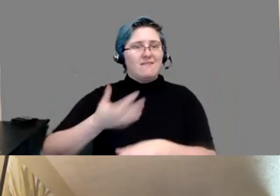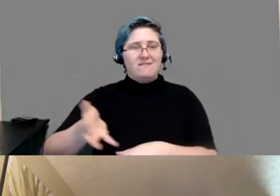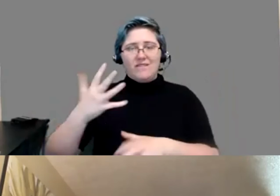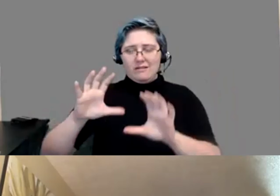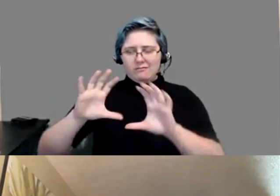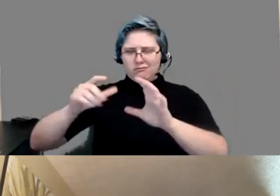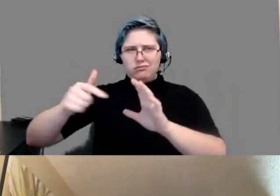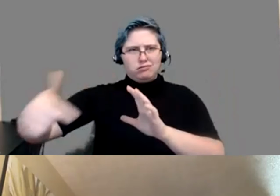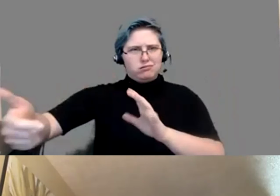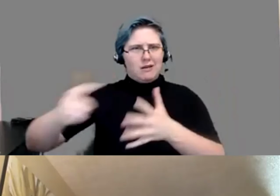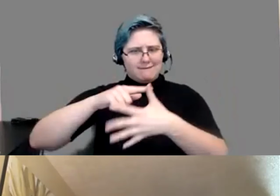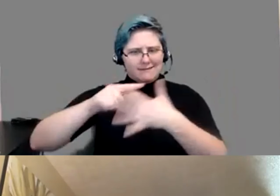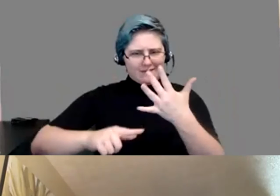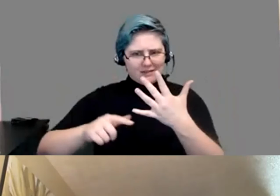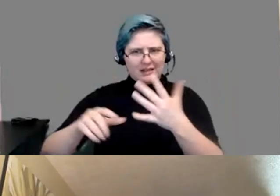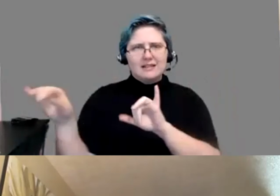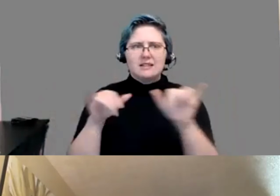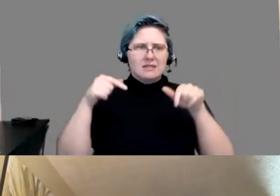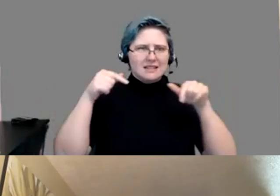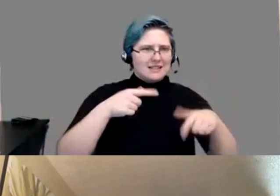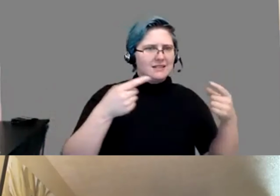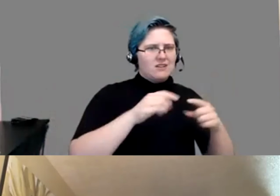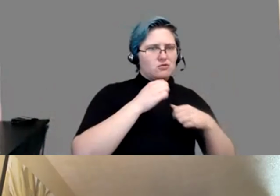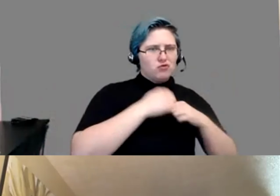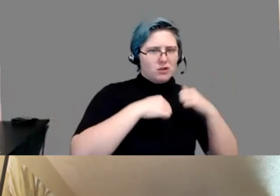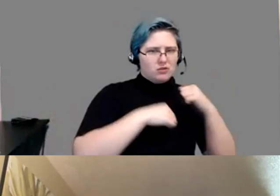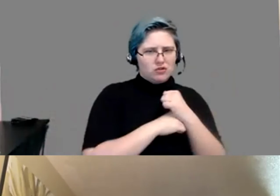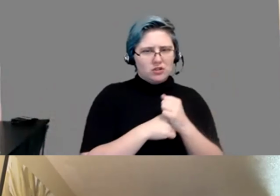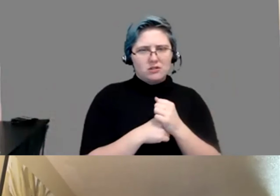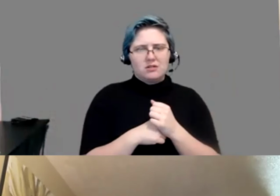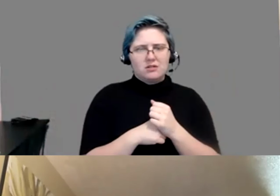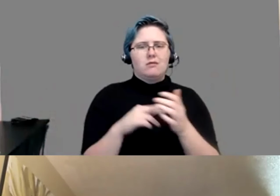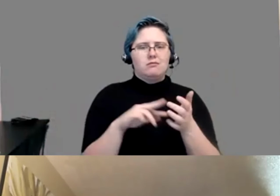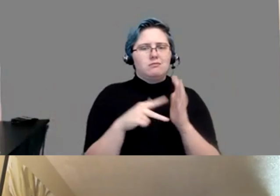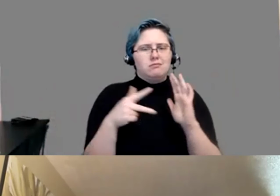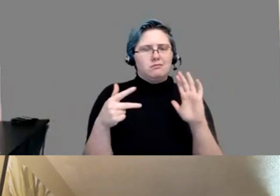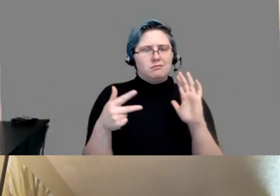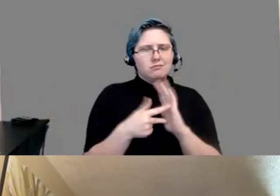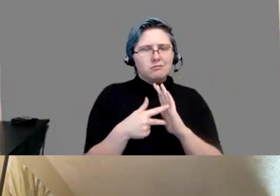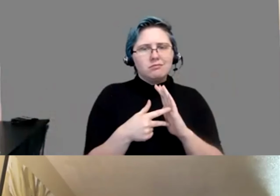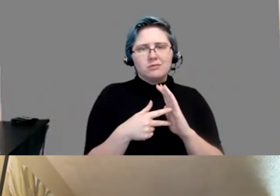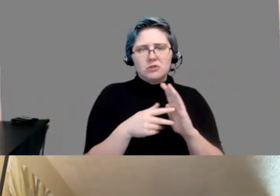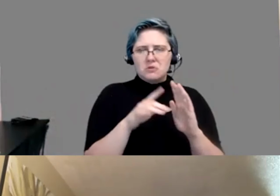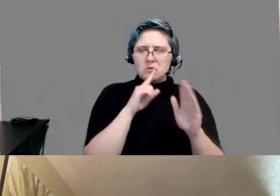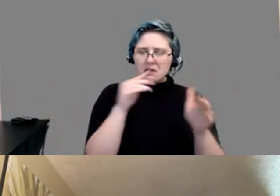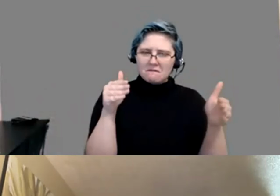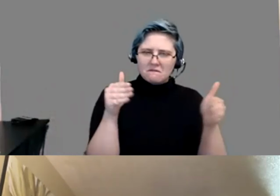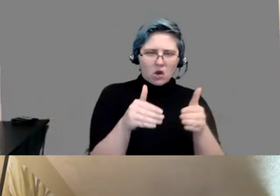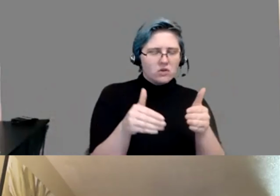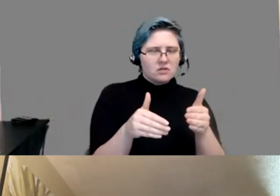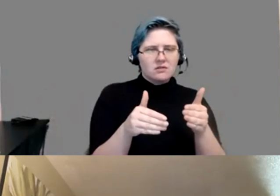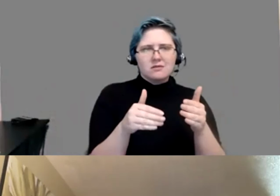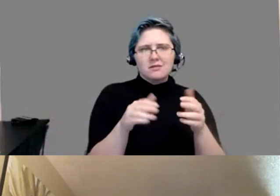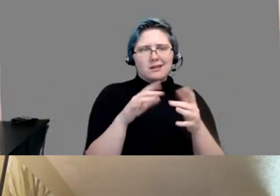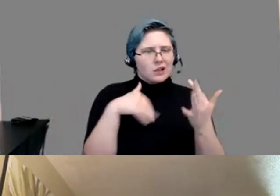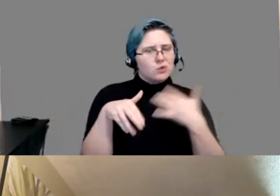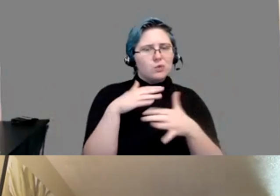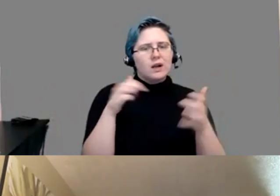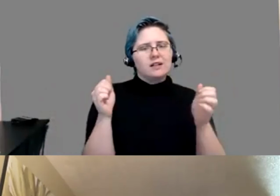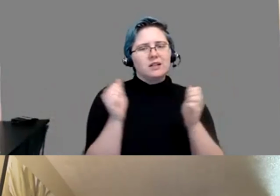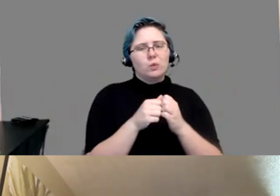be structured very much like this event. So intentionally really focused on interaction